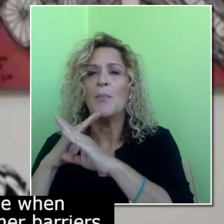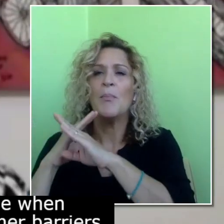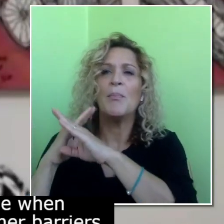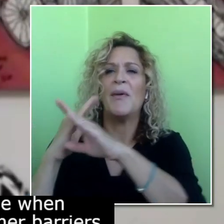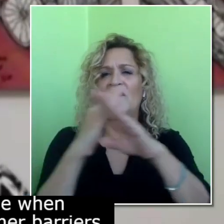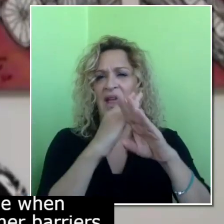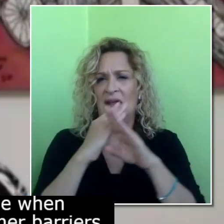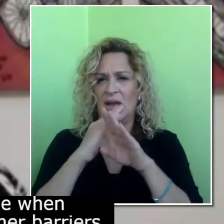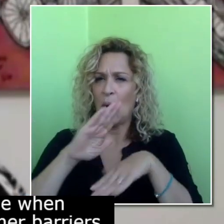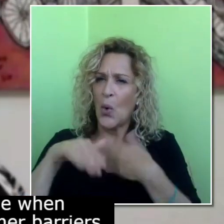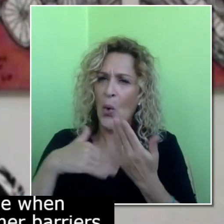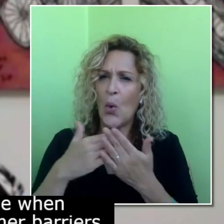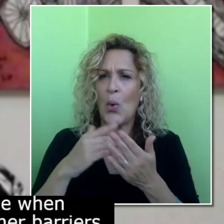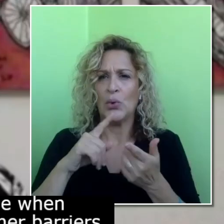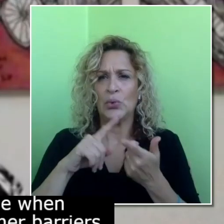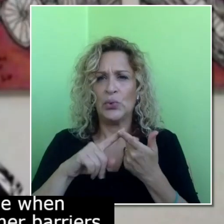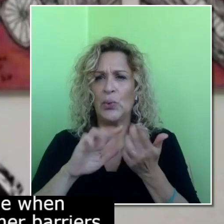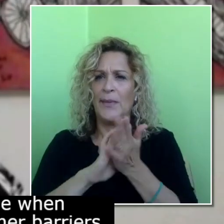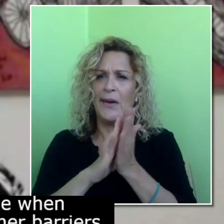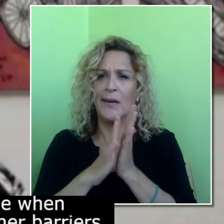using the technology effectively.